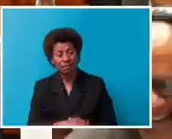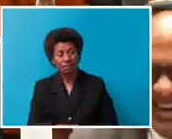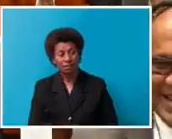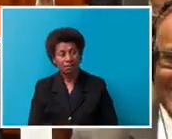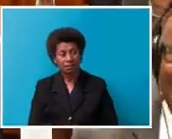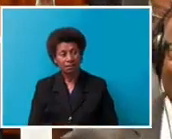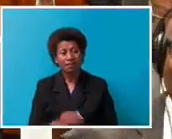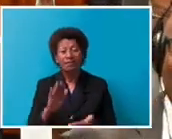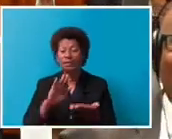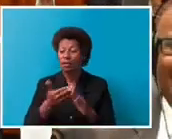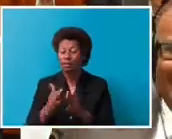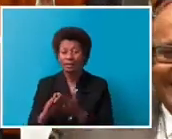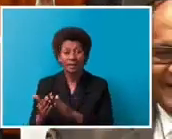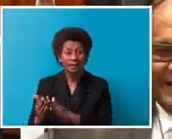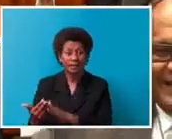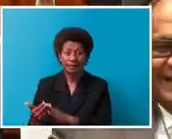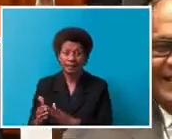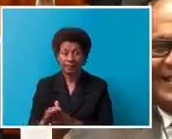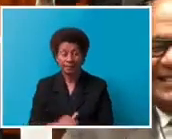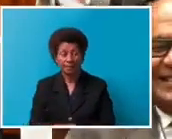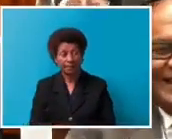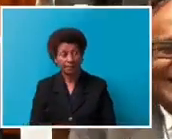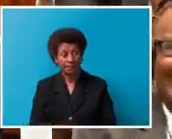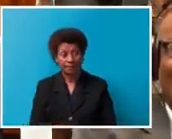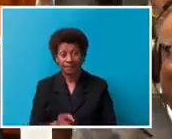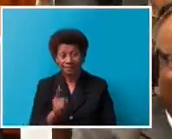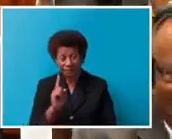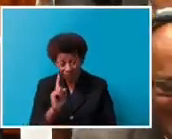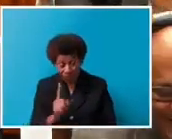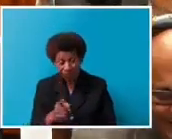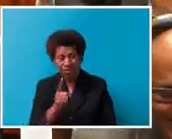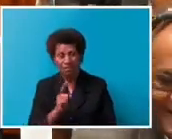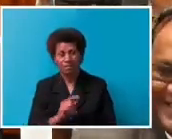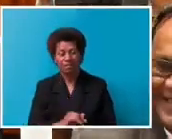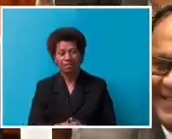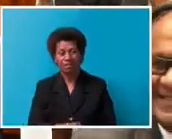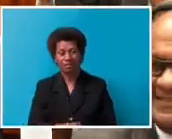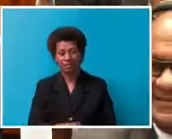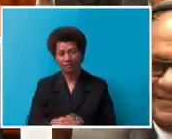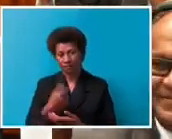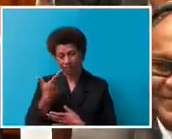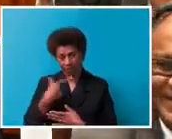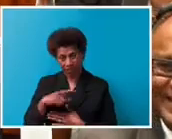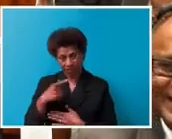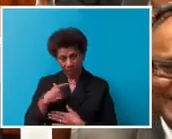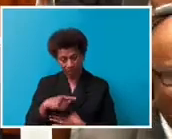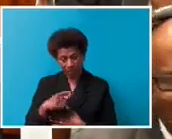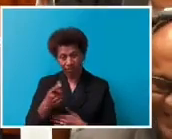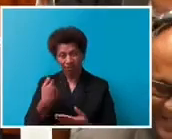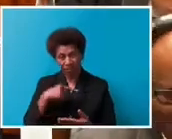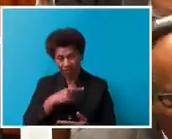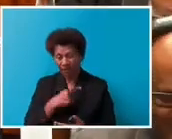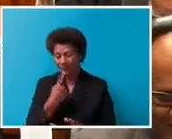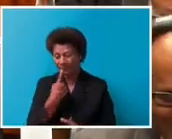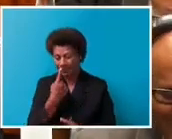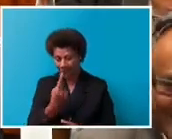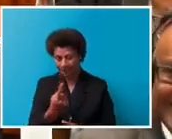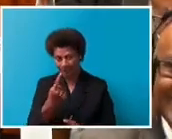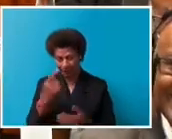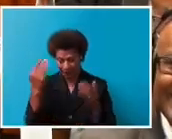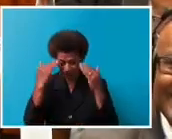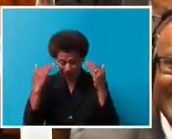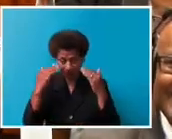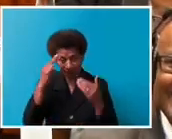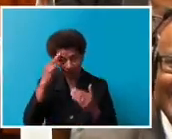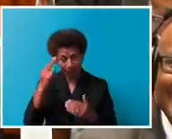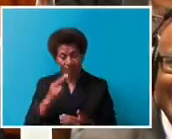In the community. This is precisely why we are saying, Mr. Speaker, say